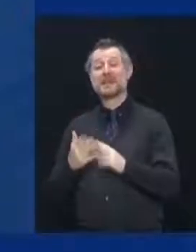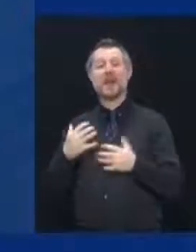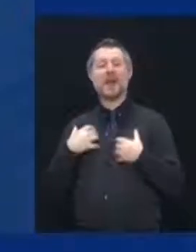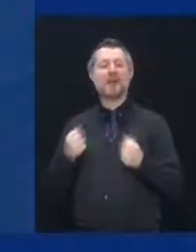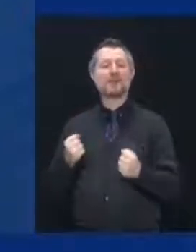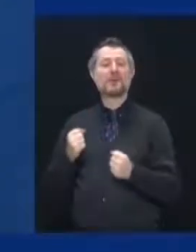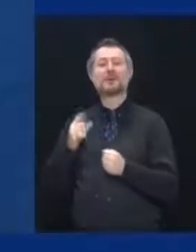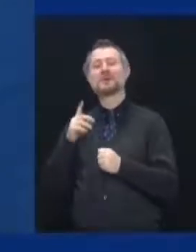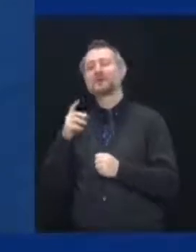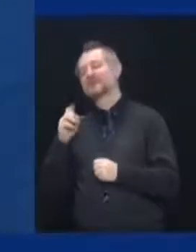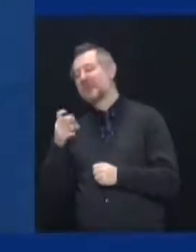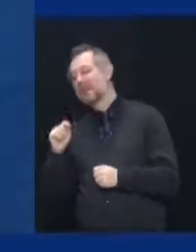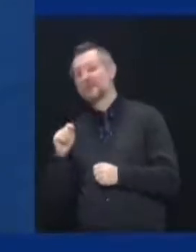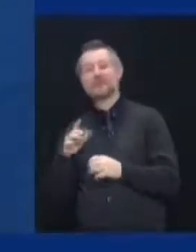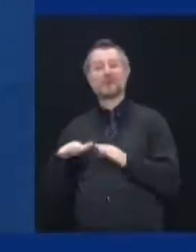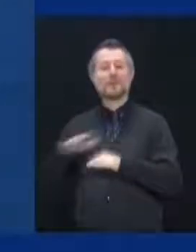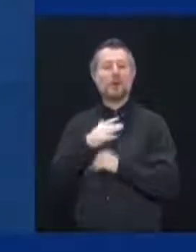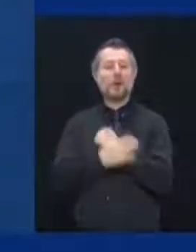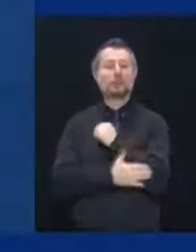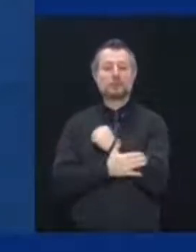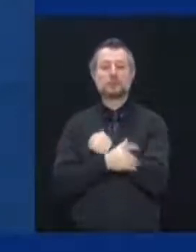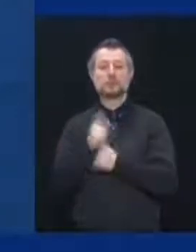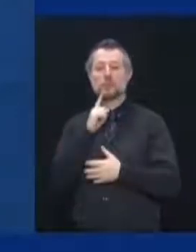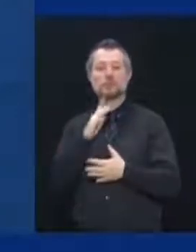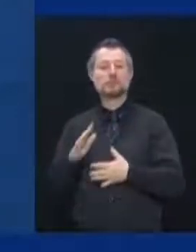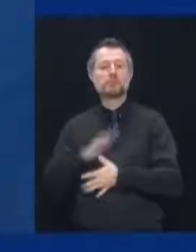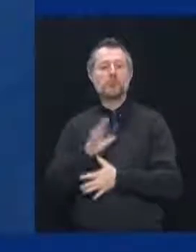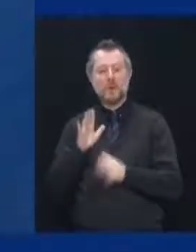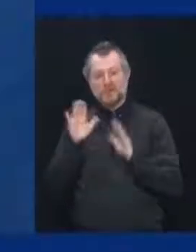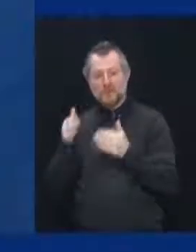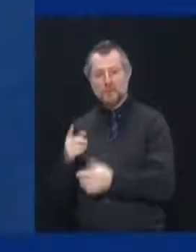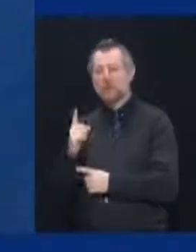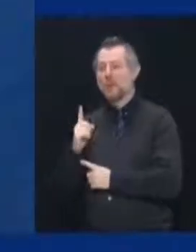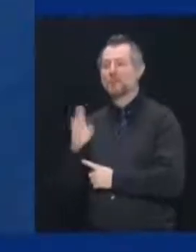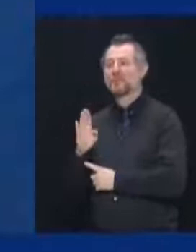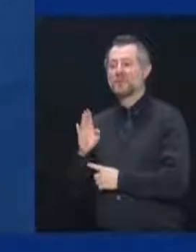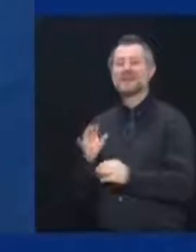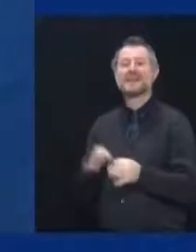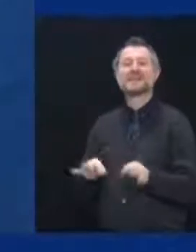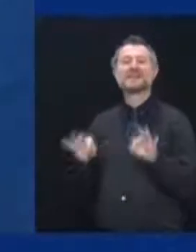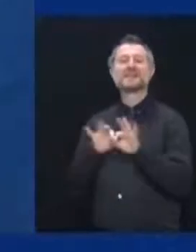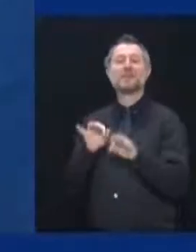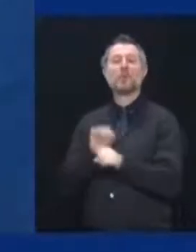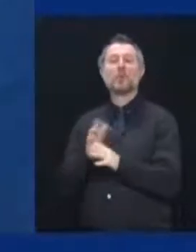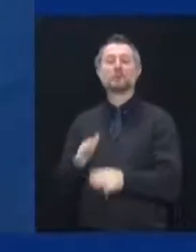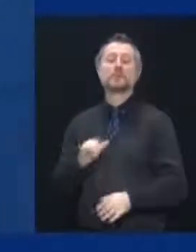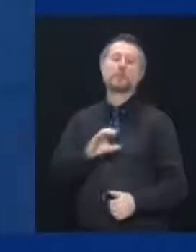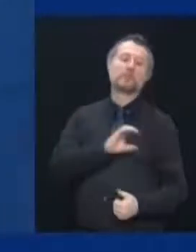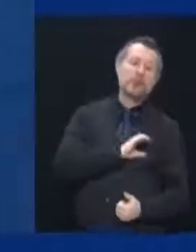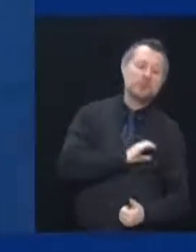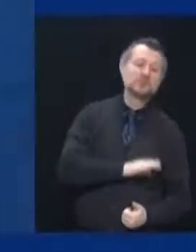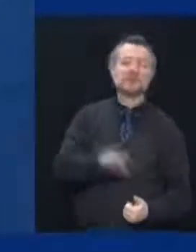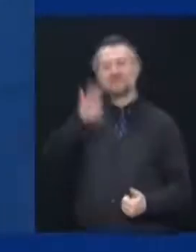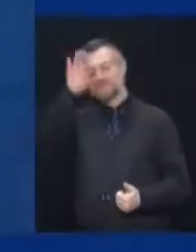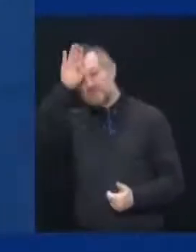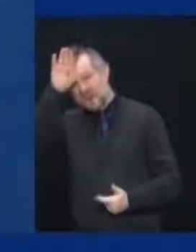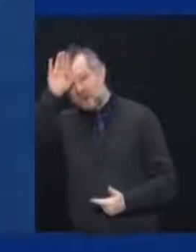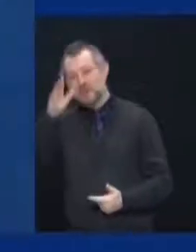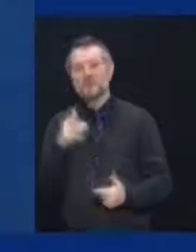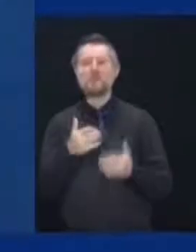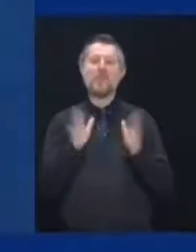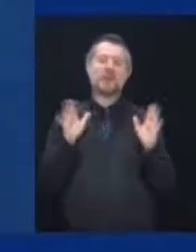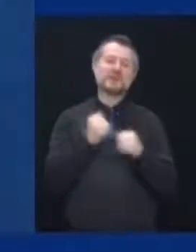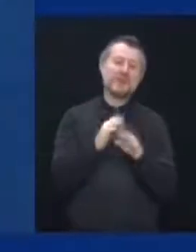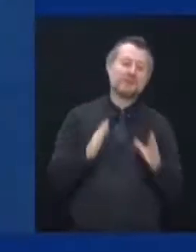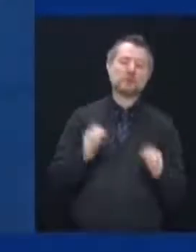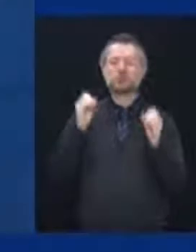departments, they're in charge of 1B essential workers. They're supposed to be doing the police, the fire, public safety, teachers,